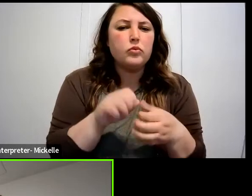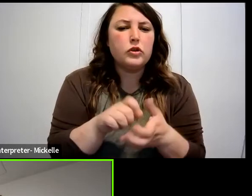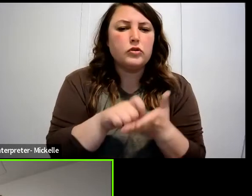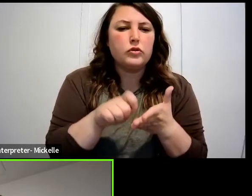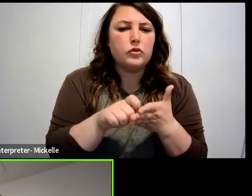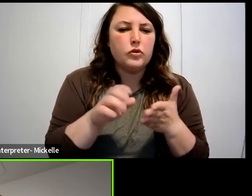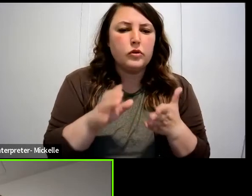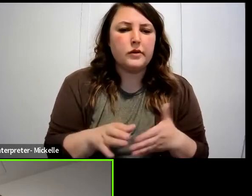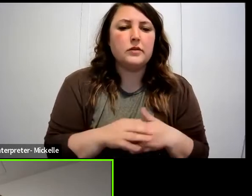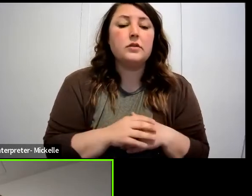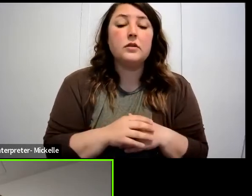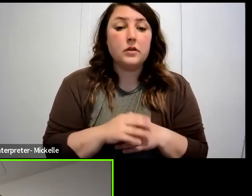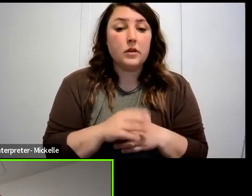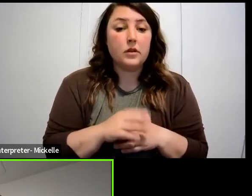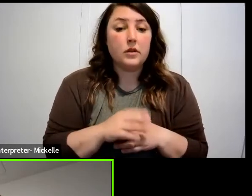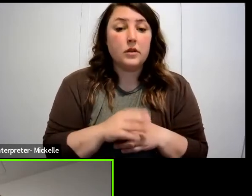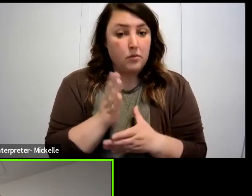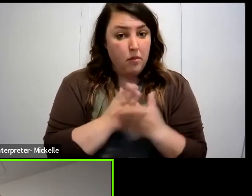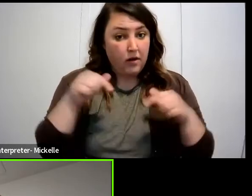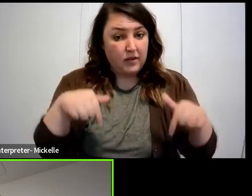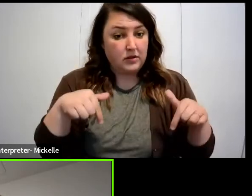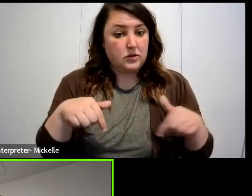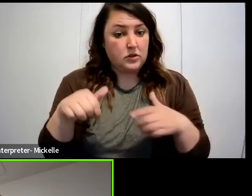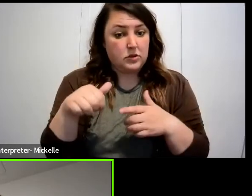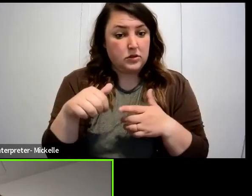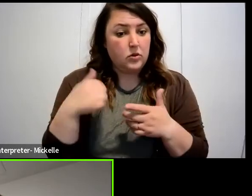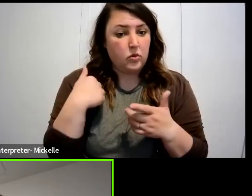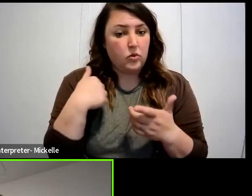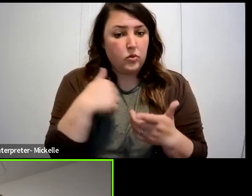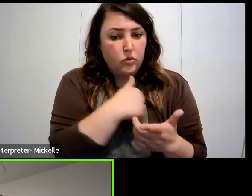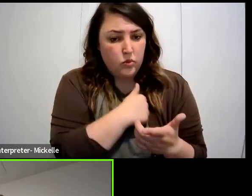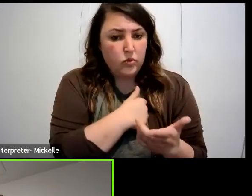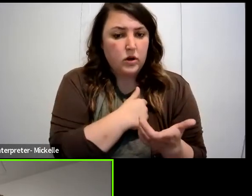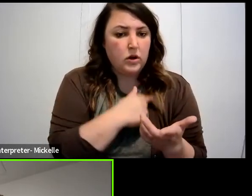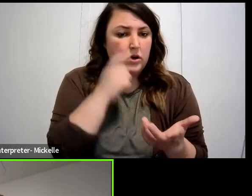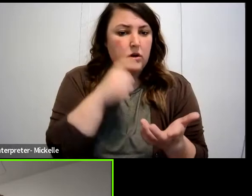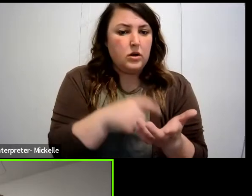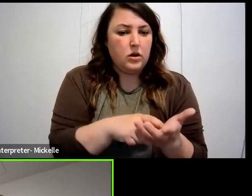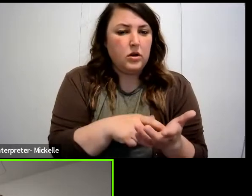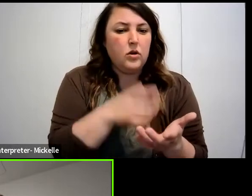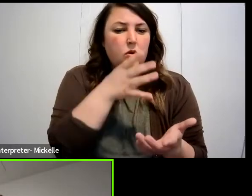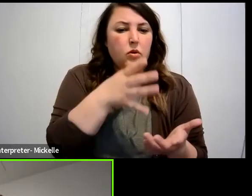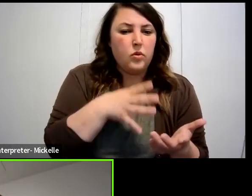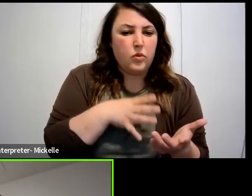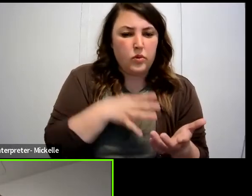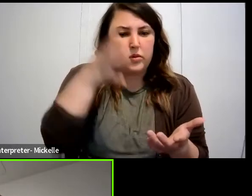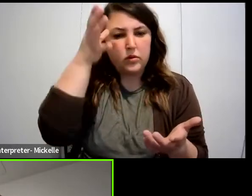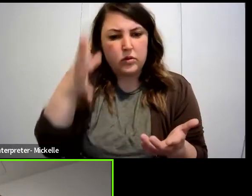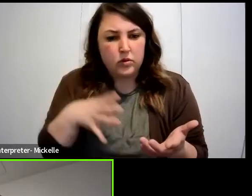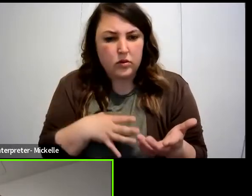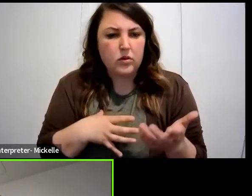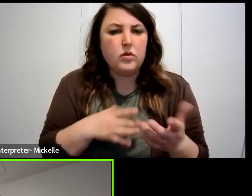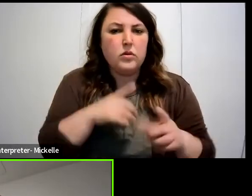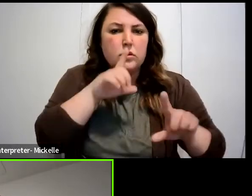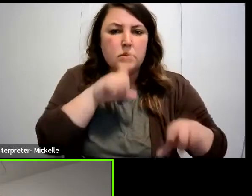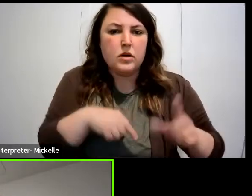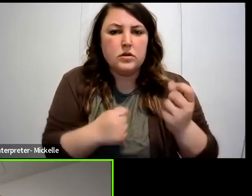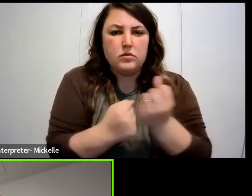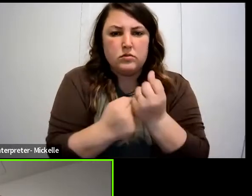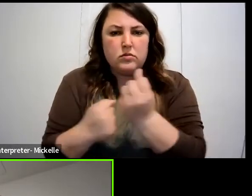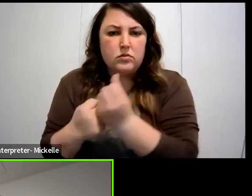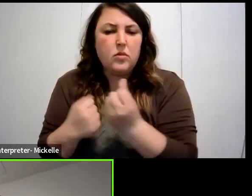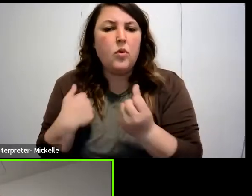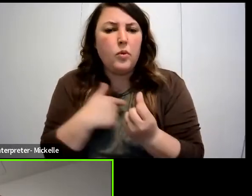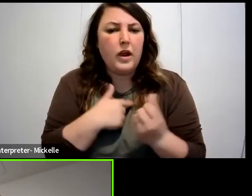cooperation, trainings on women, peace and security and gender responsive reporting were held with journalists in Armenia,